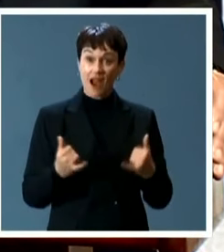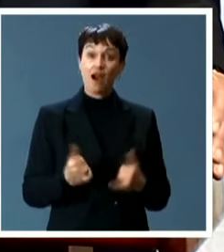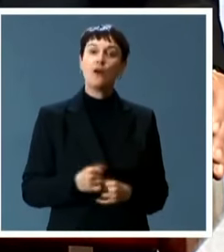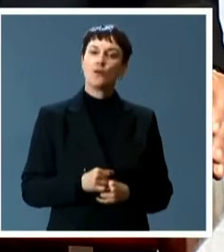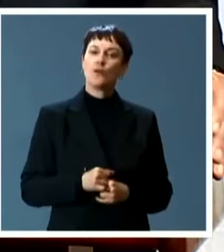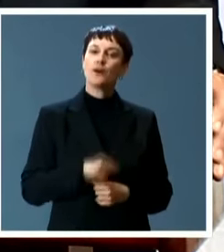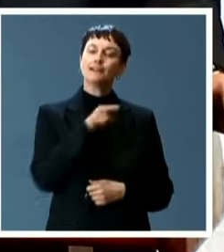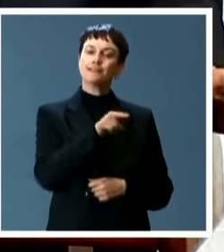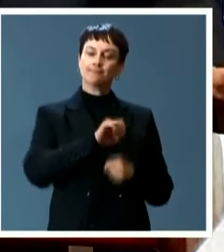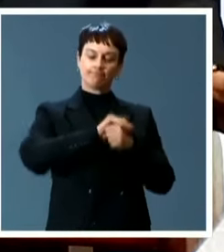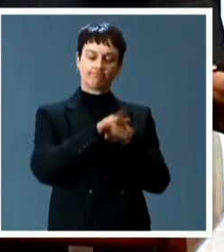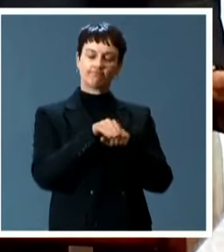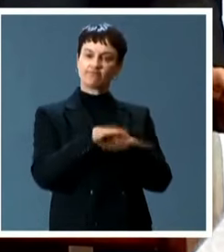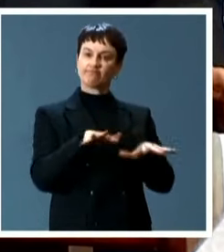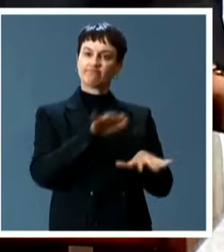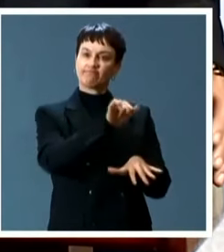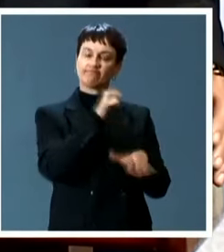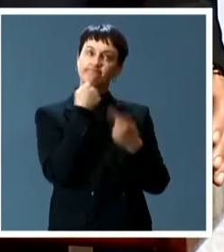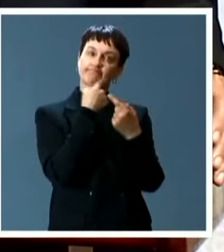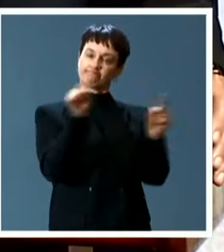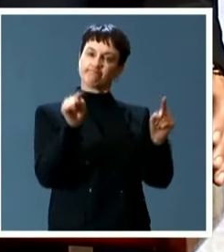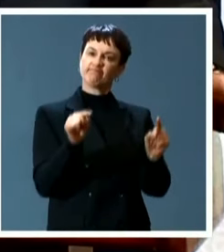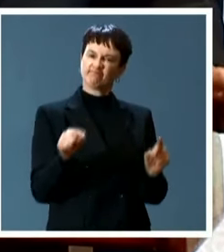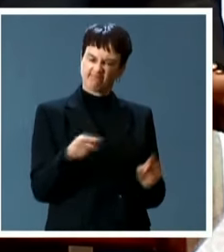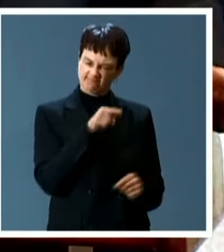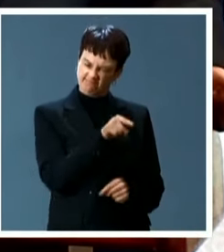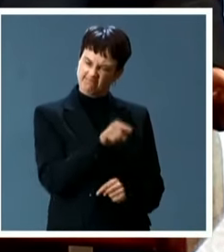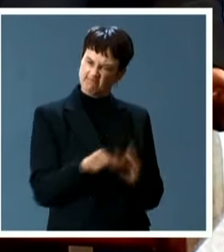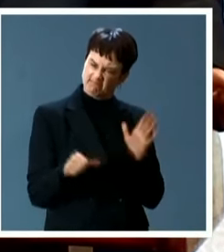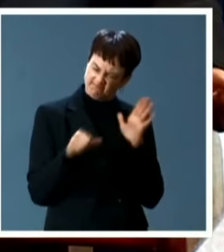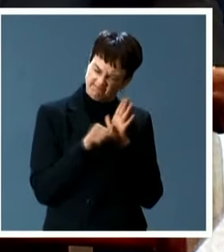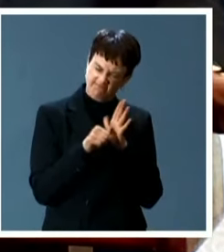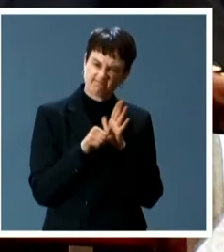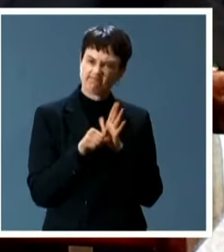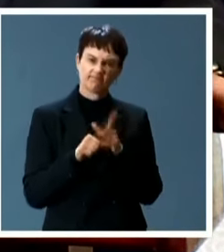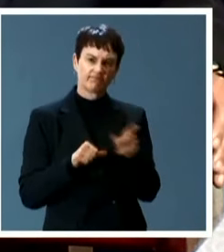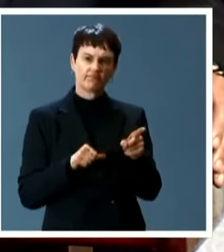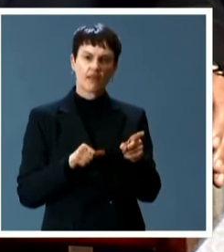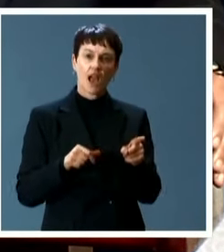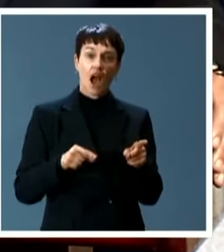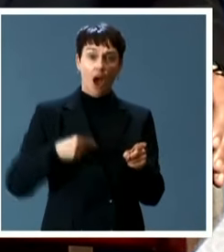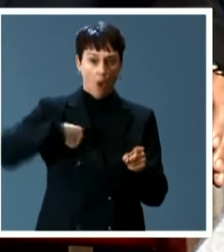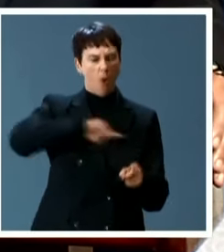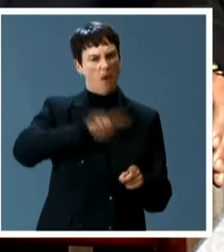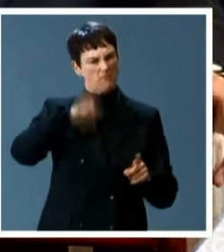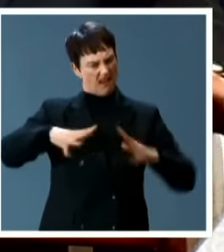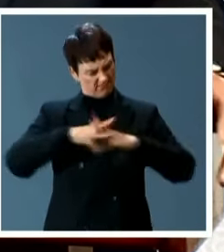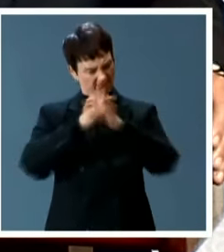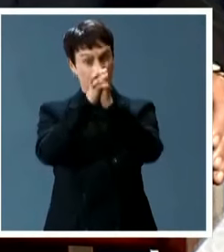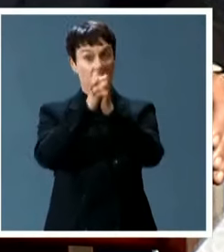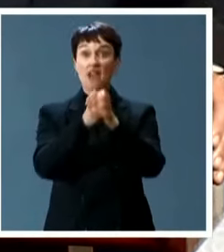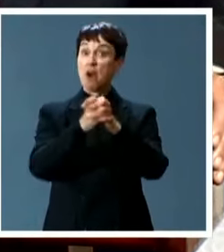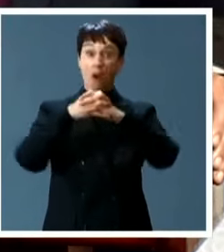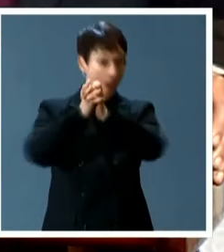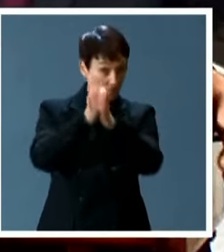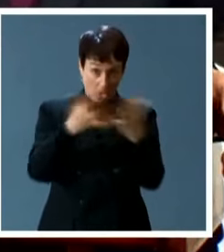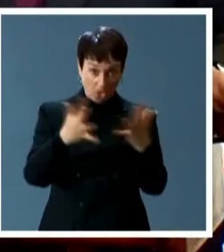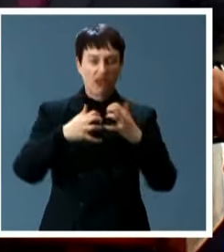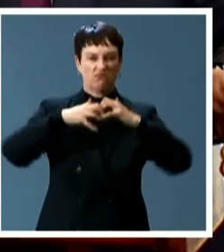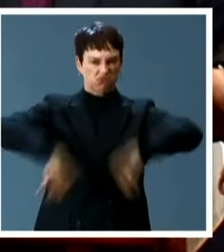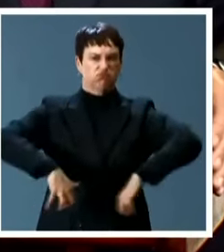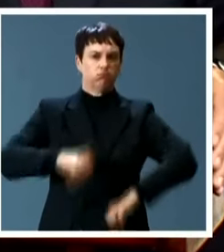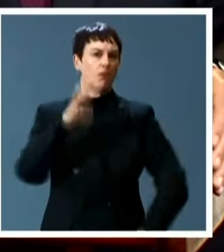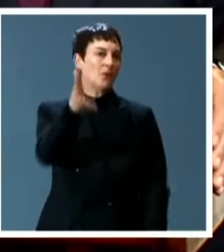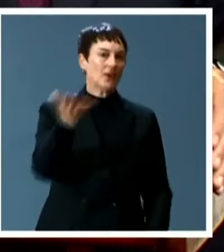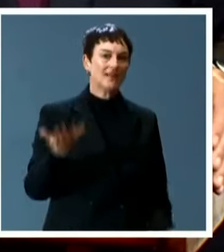than ever. We belong to each other. We stand together or we fall apart. Today, in demonstrations for